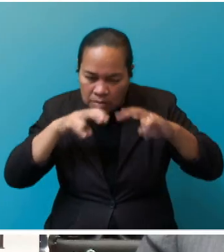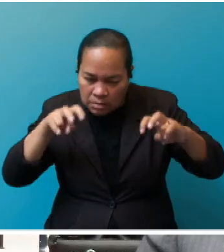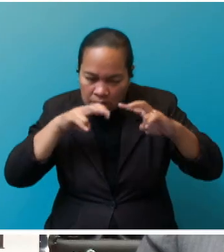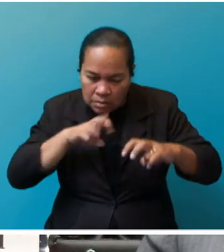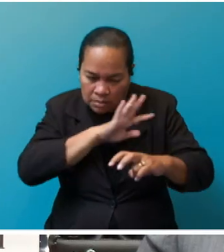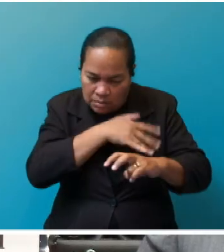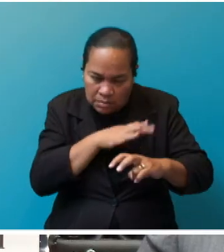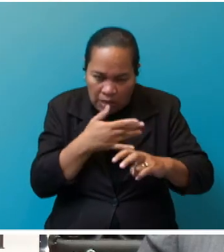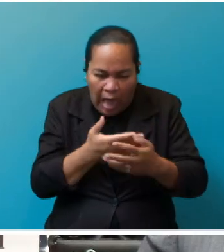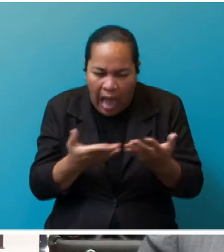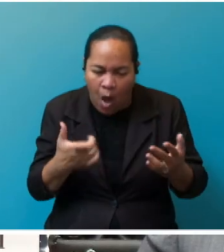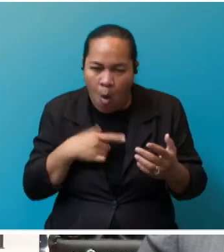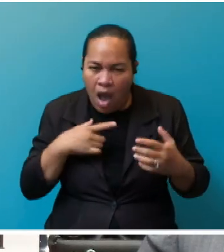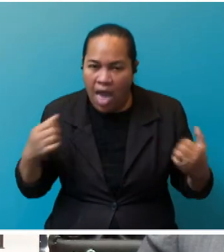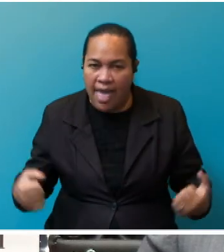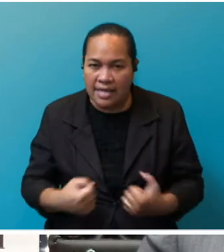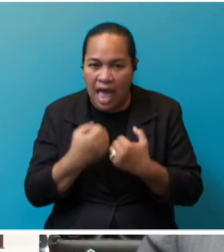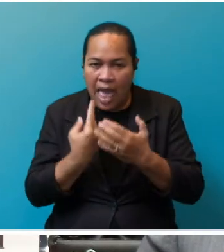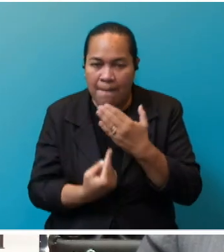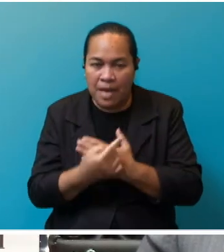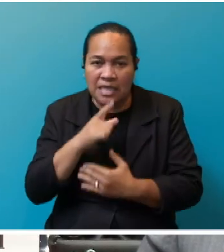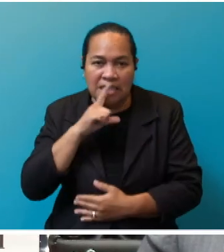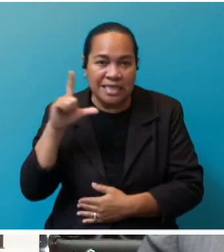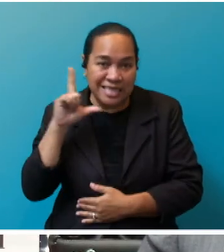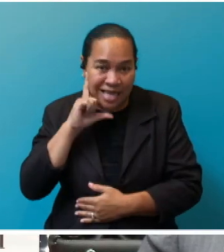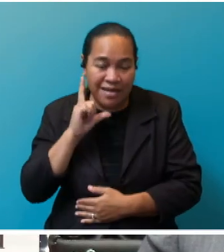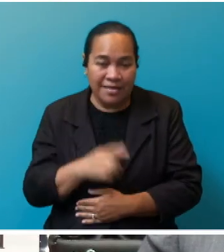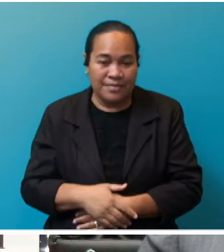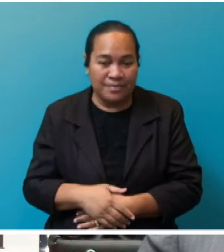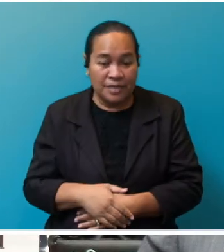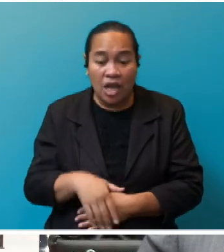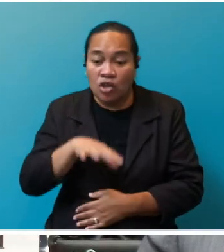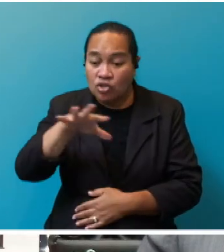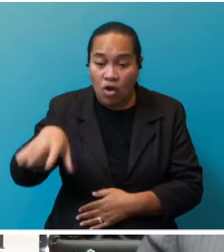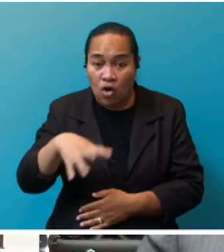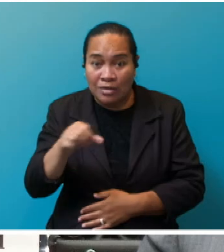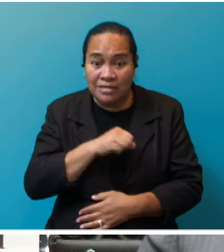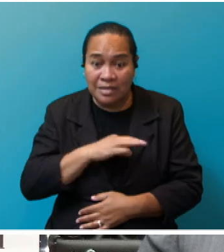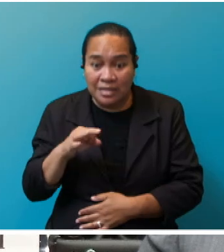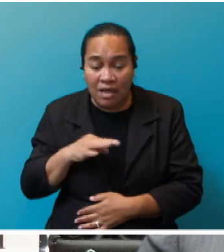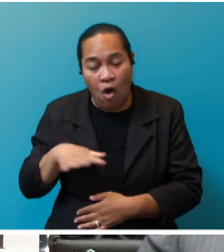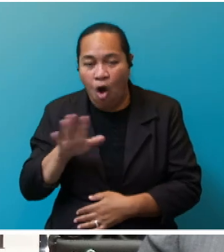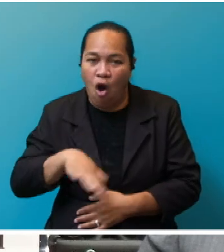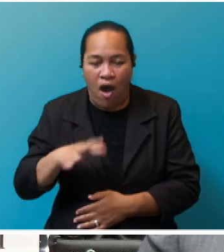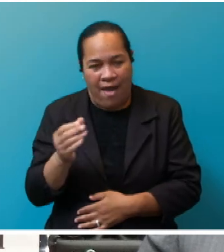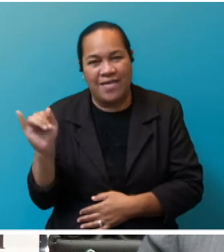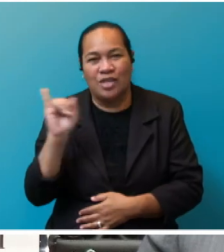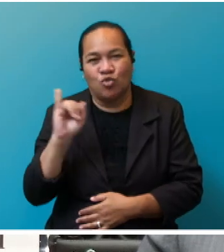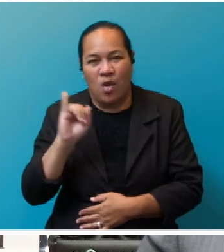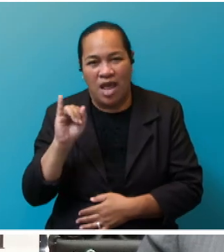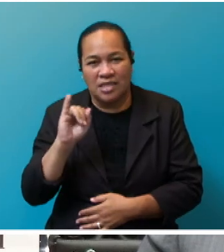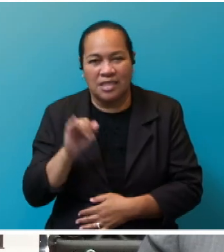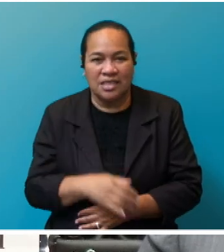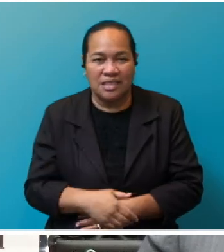that accident happened yesterday. And for the Marriott people, Honourable Speaker, they are all insured.